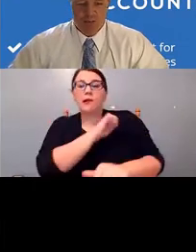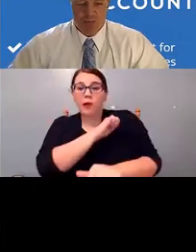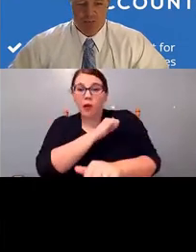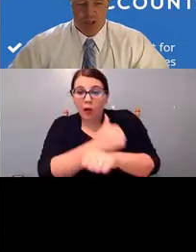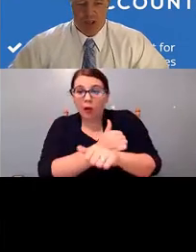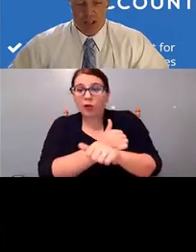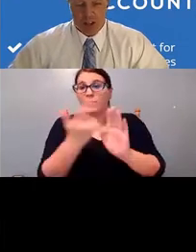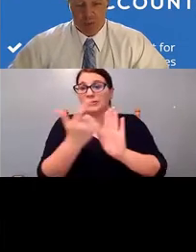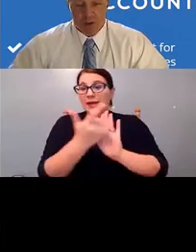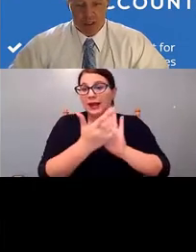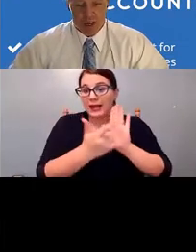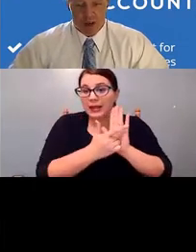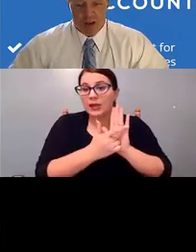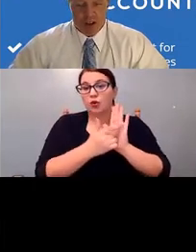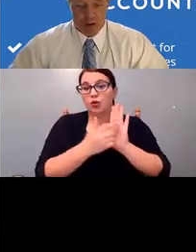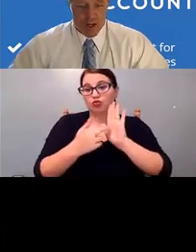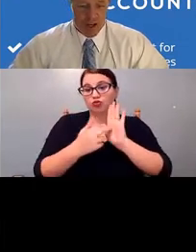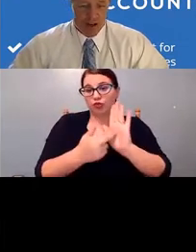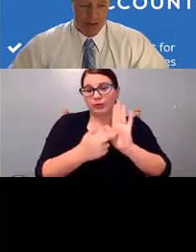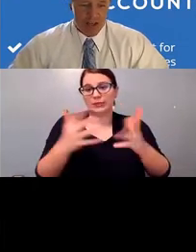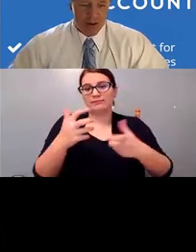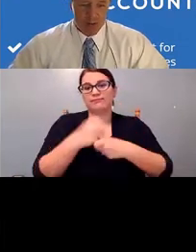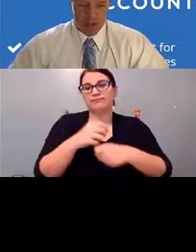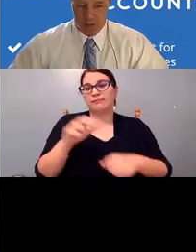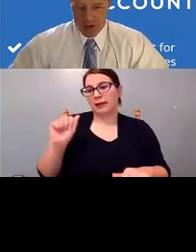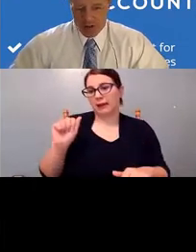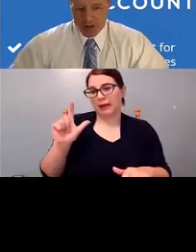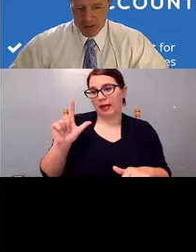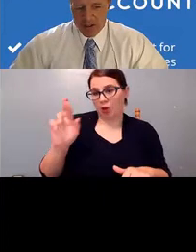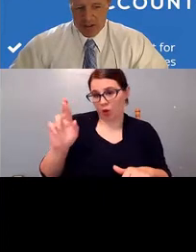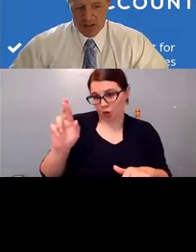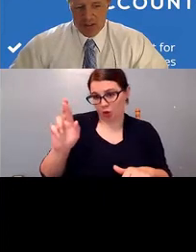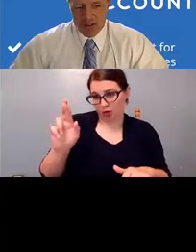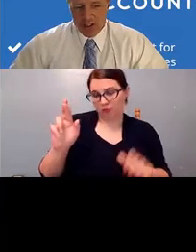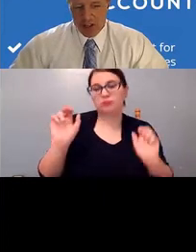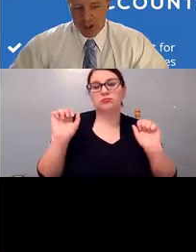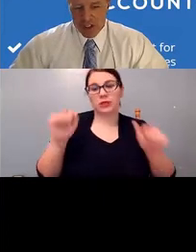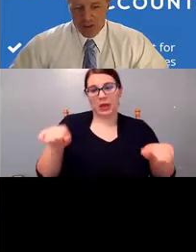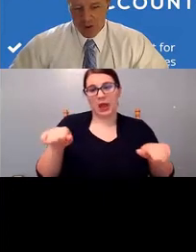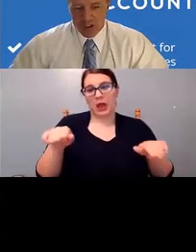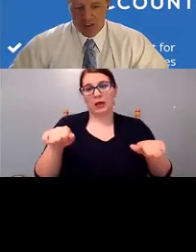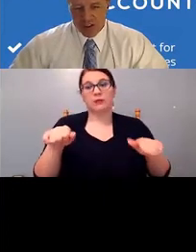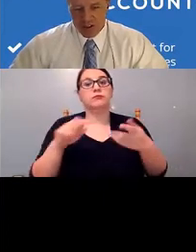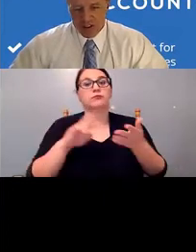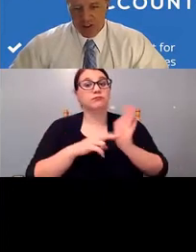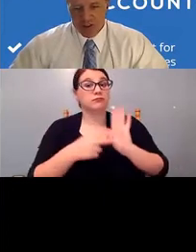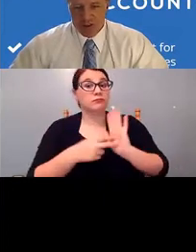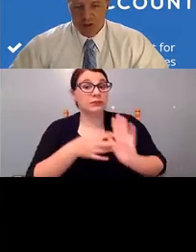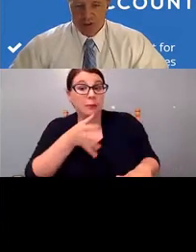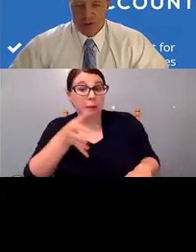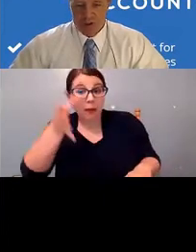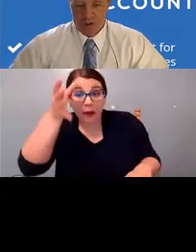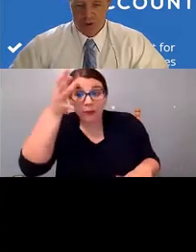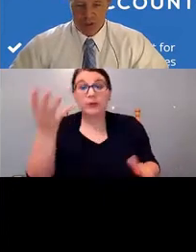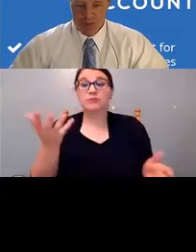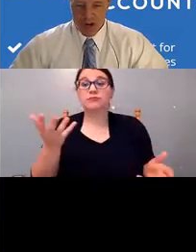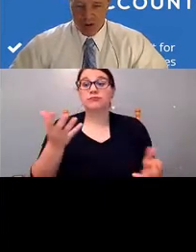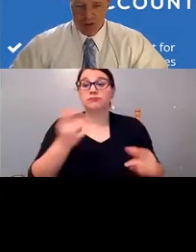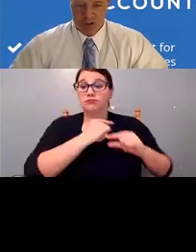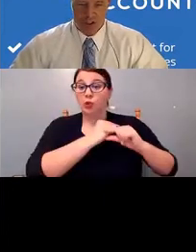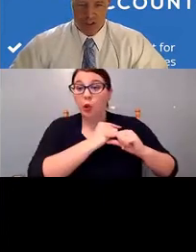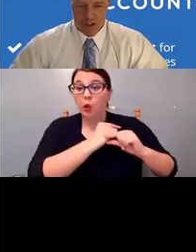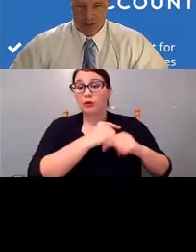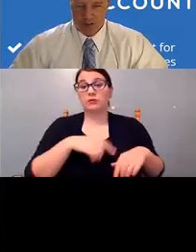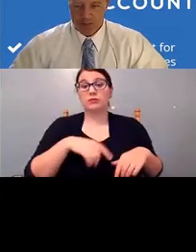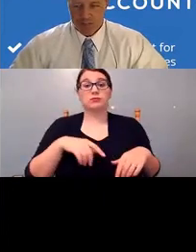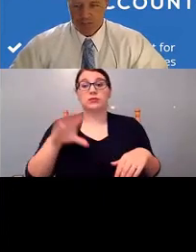that, can open the account on their behalf, and that would be a parent, a guardian or conservator, or someone holding a power